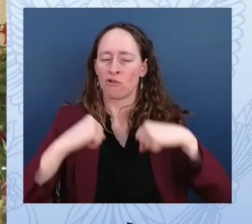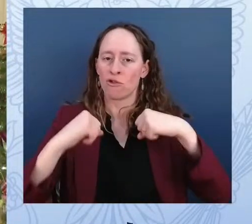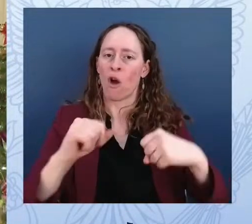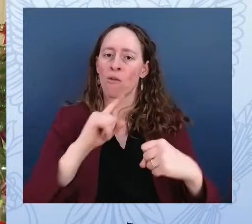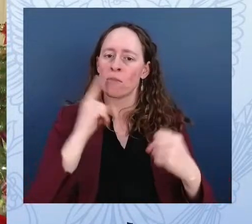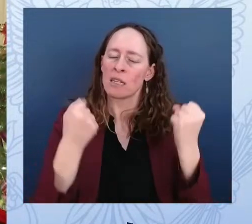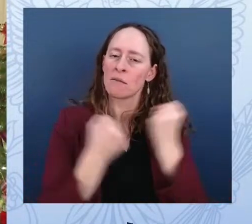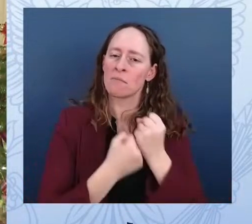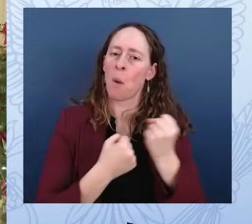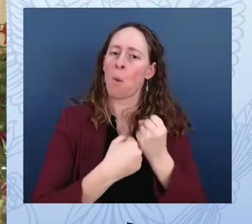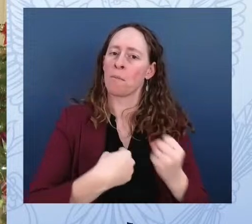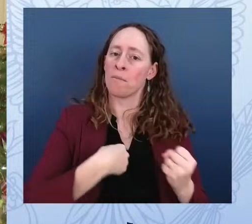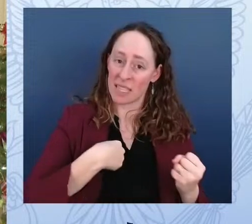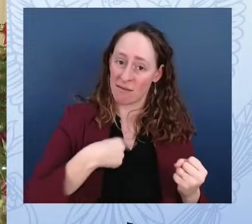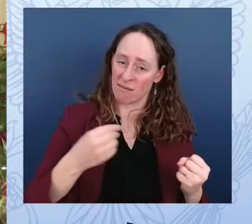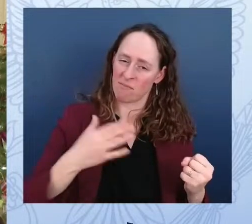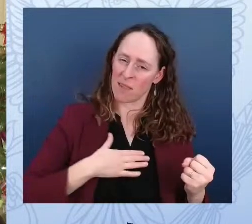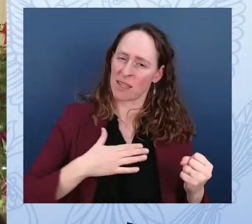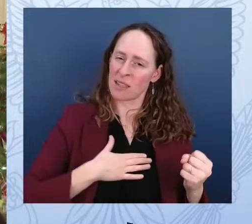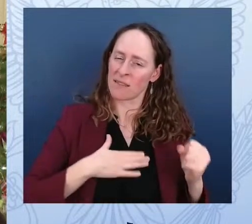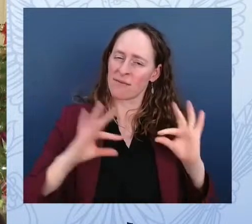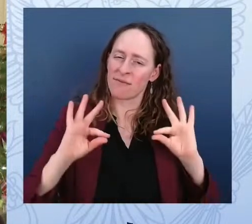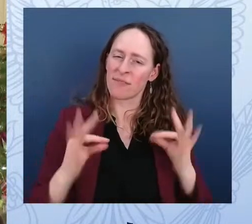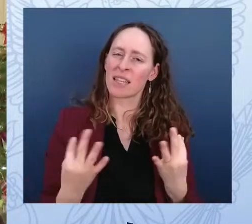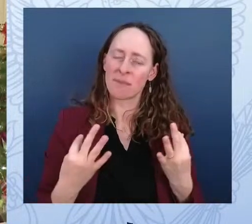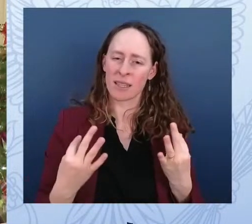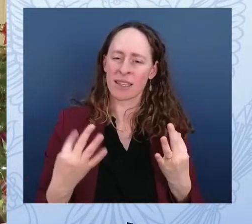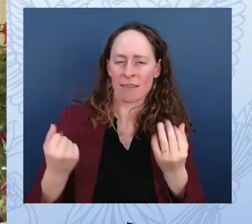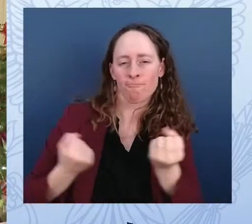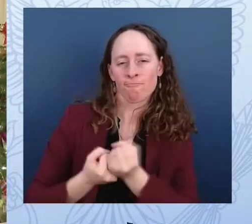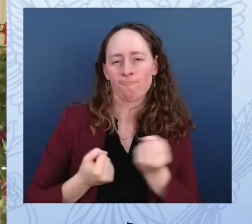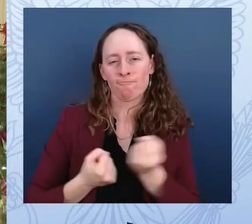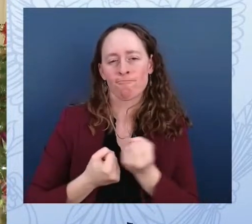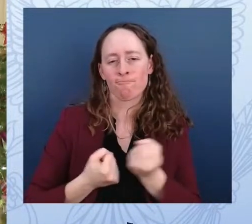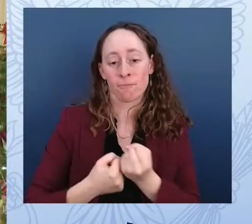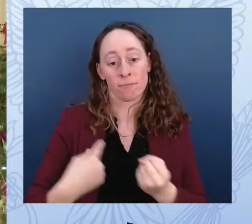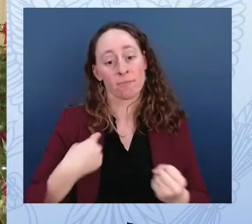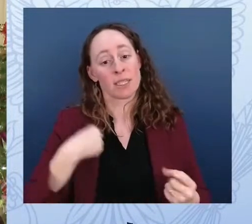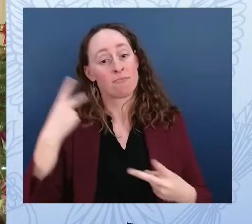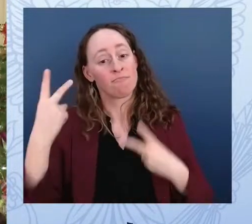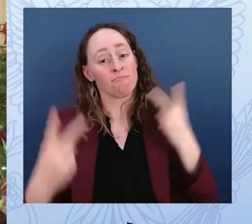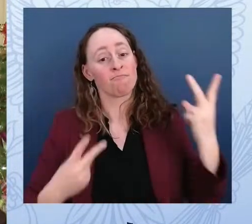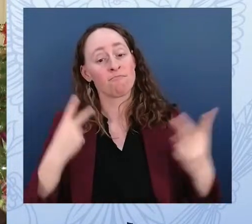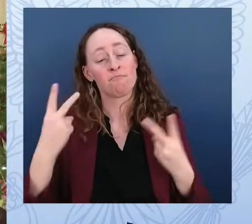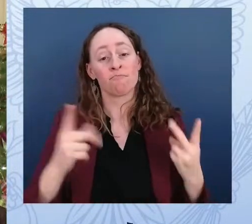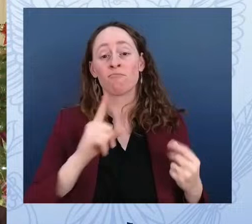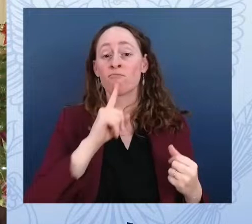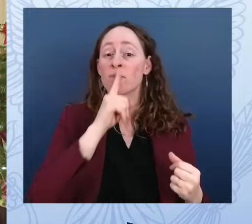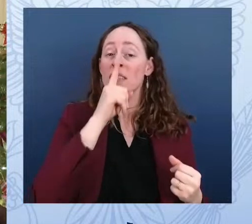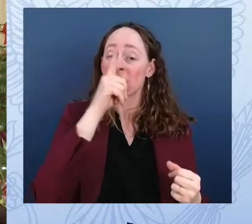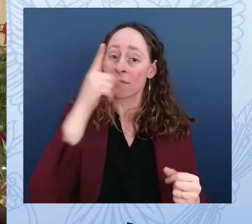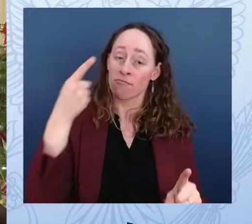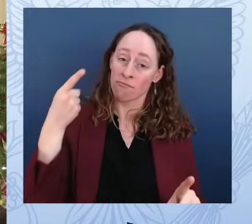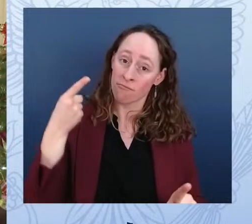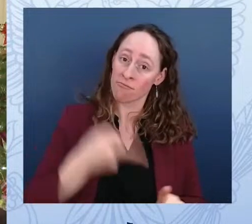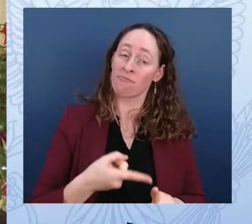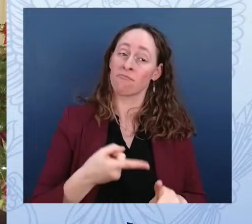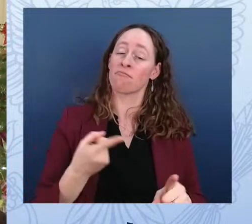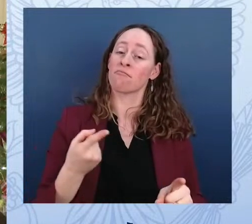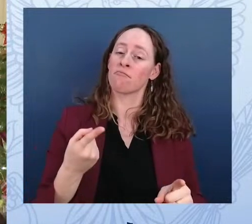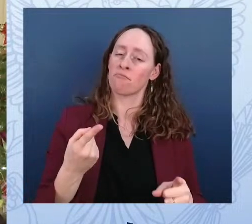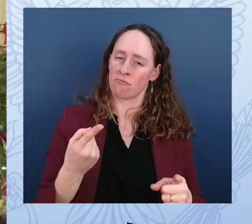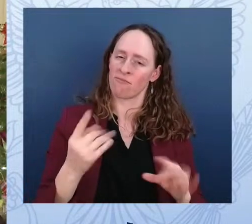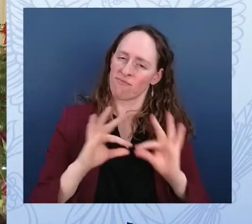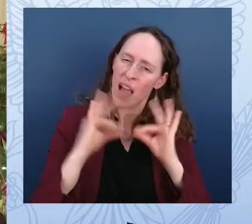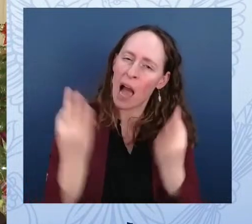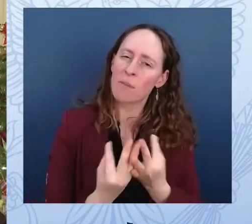I've learned the Army National Guard is not just a branch in the military, it's a family. It's a place where you can pursue your